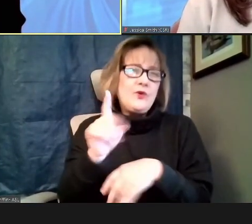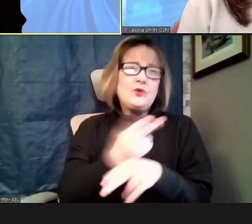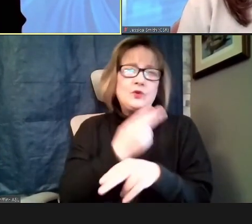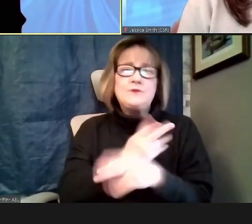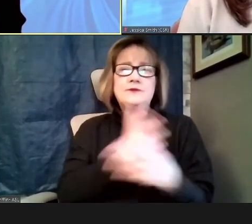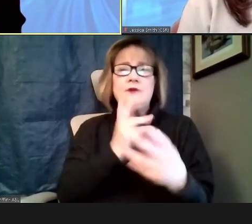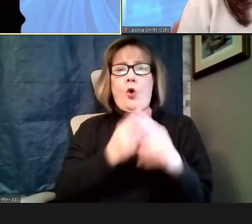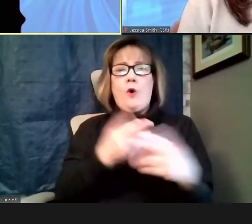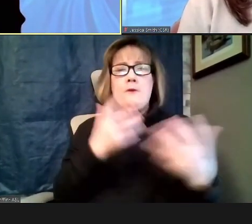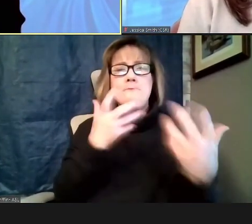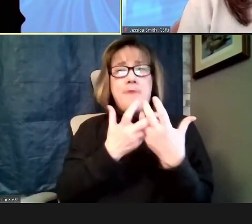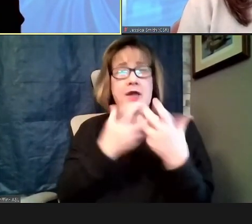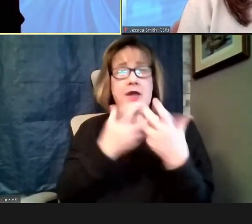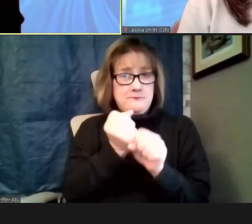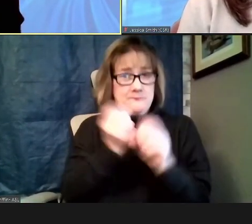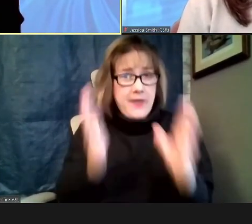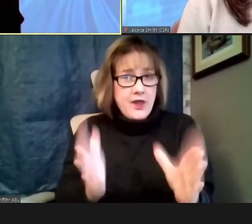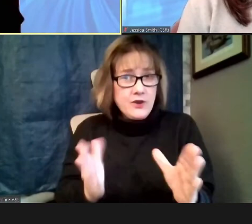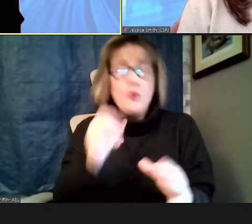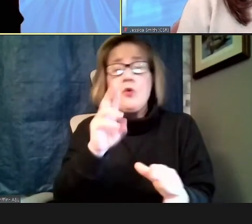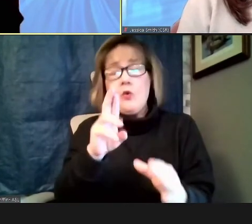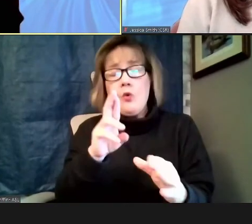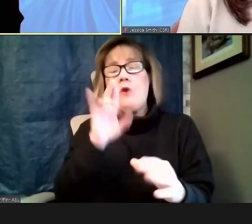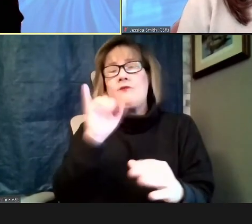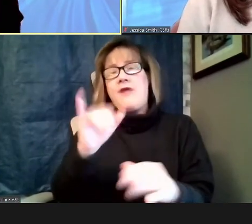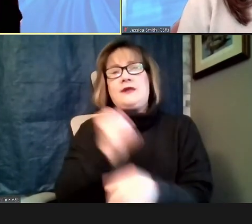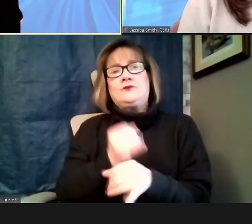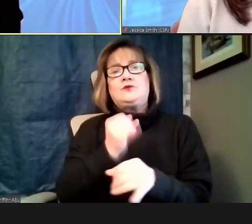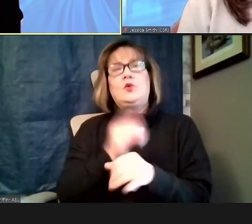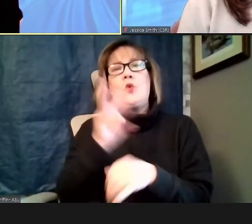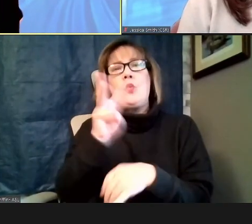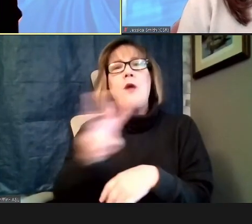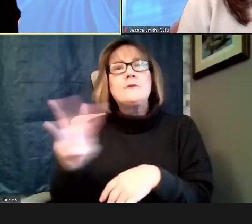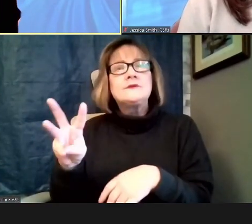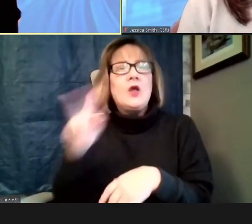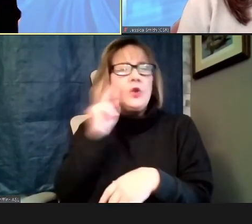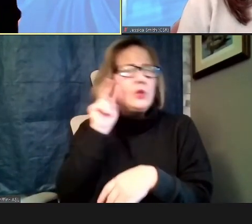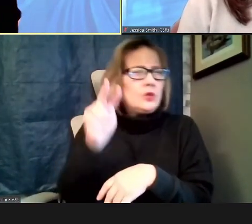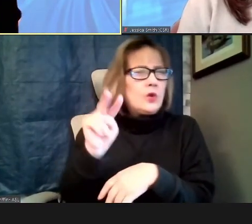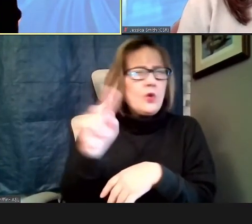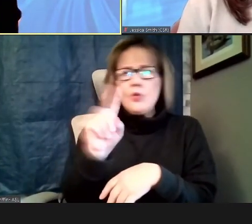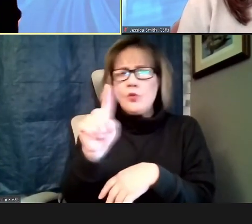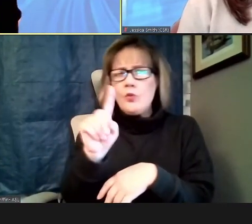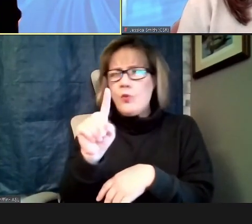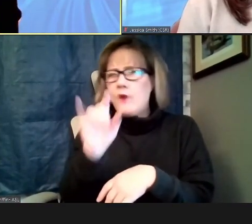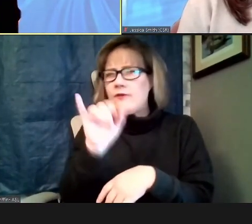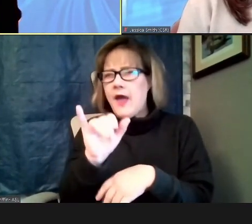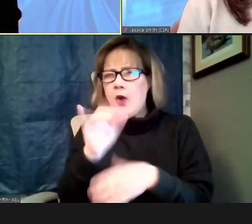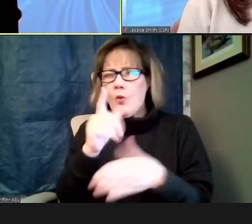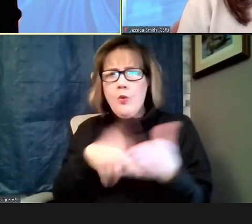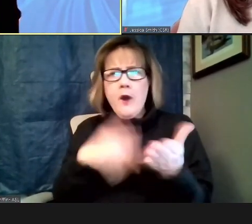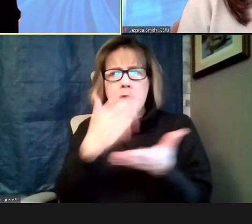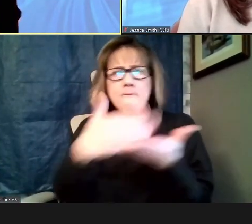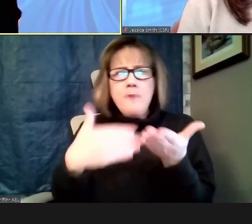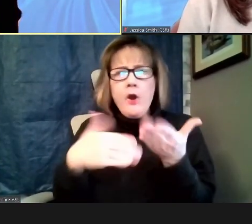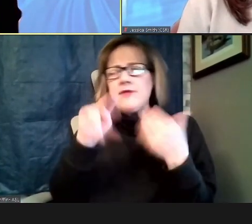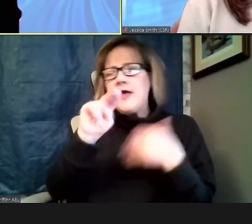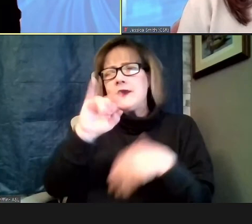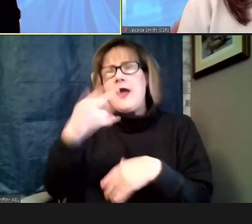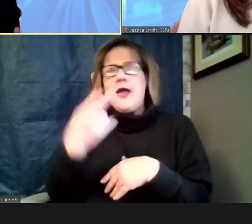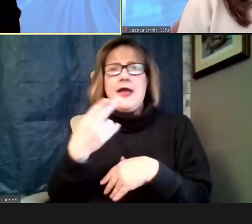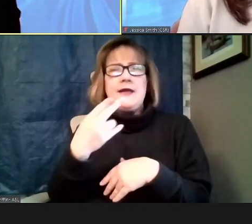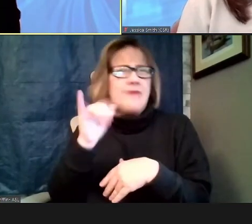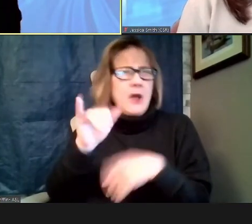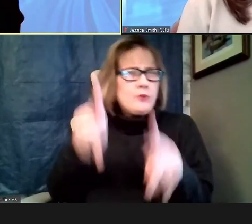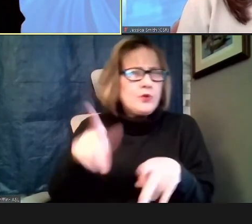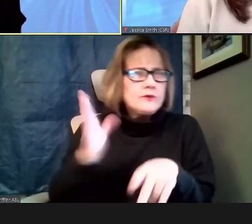matchmaker or going to the institute's website and kind of looking at, hey, what part of the NIH did that person work?